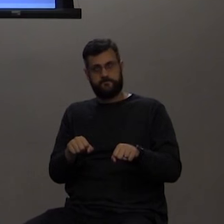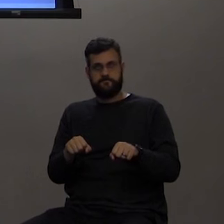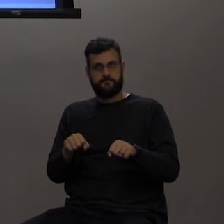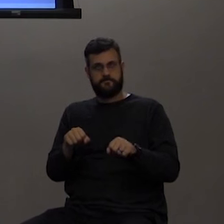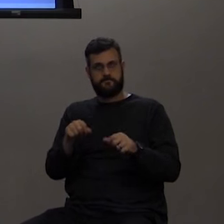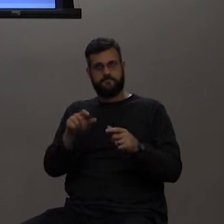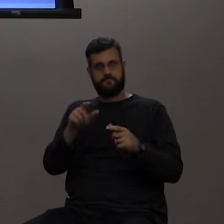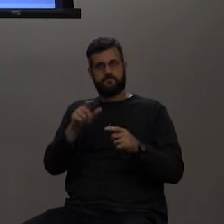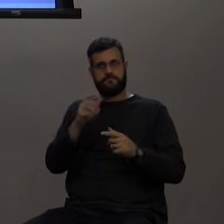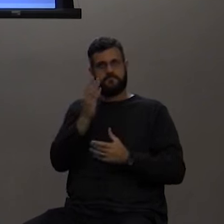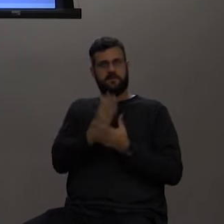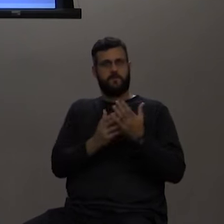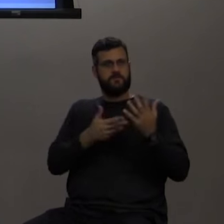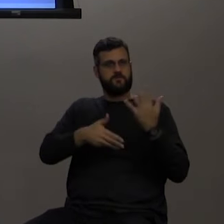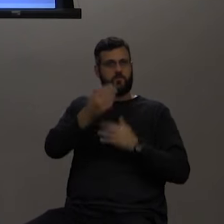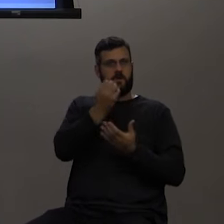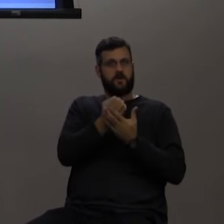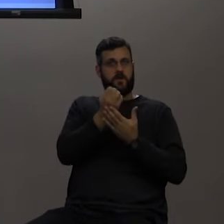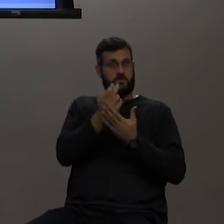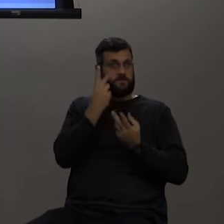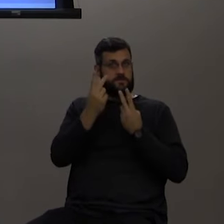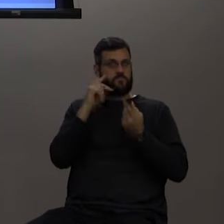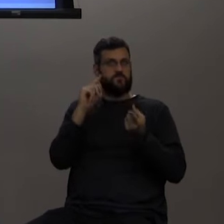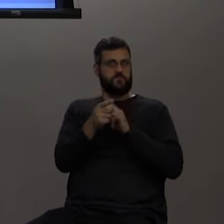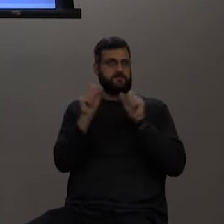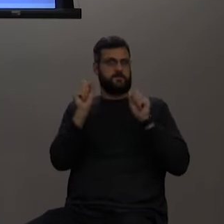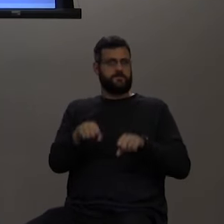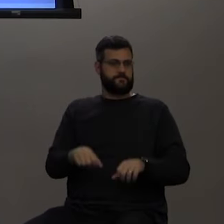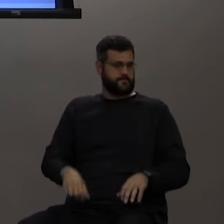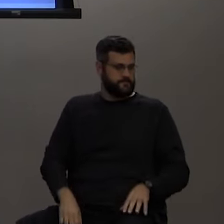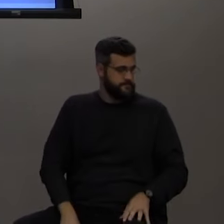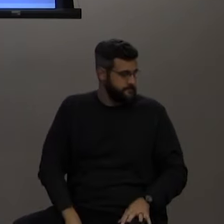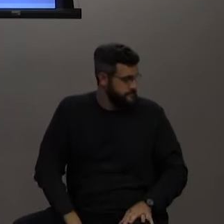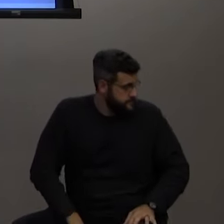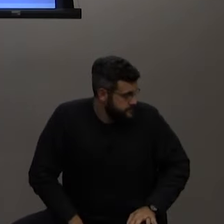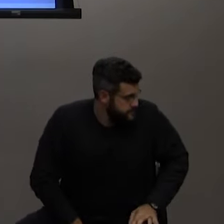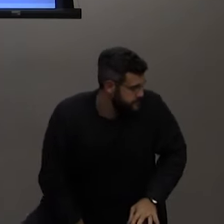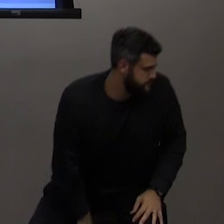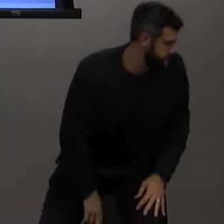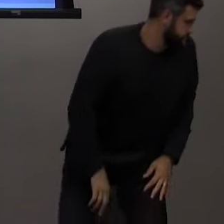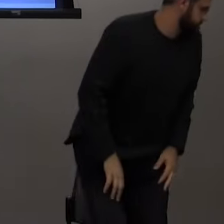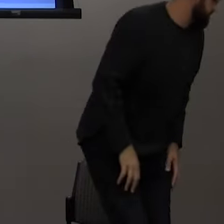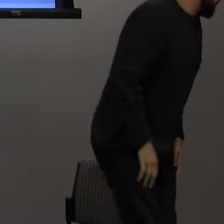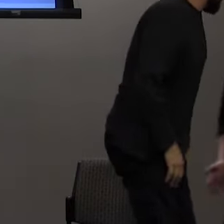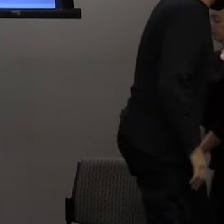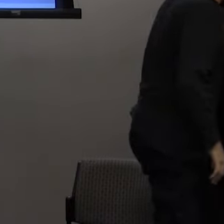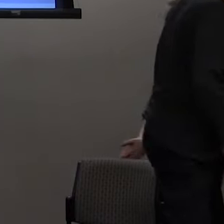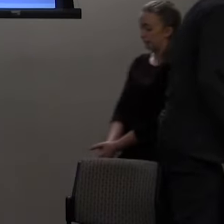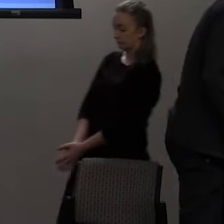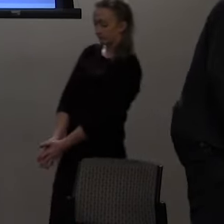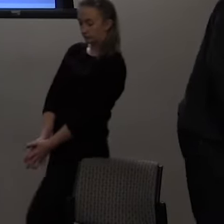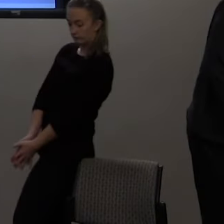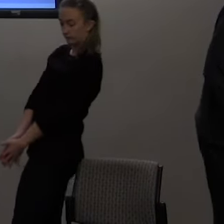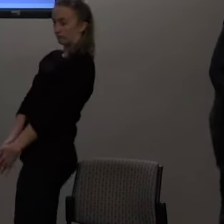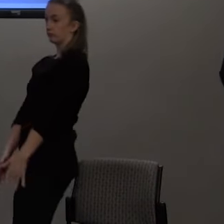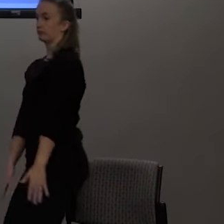reverse some of those socioeconomic trends that we presented here tonight. We have a community college